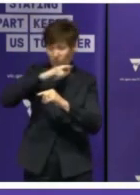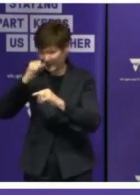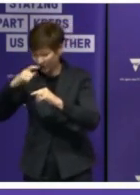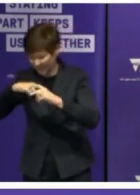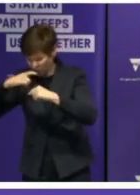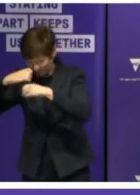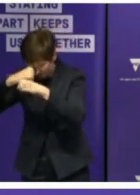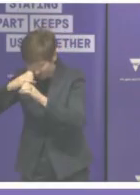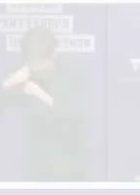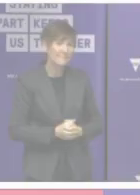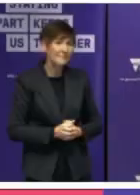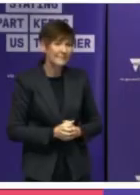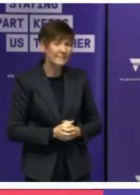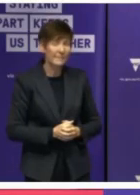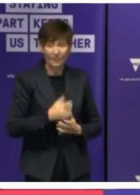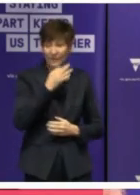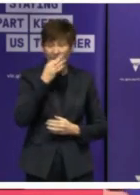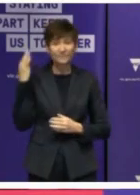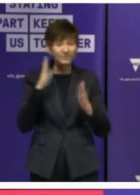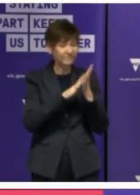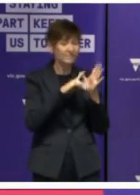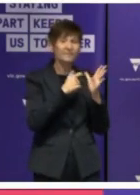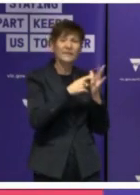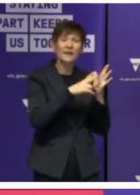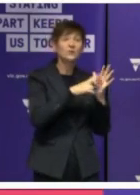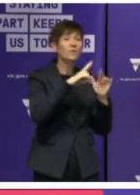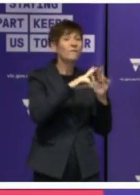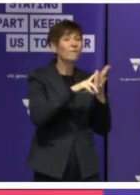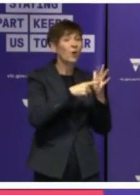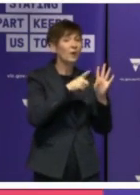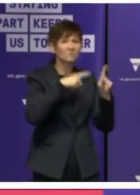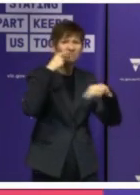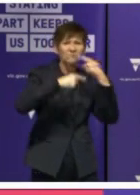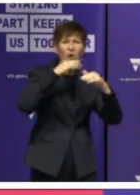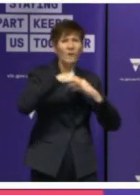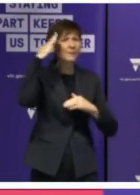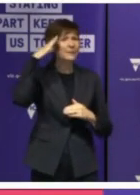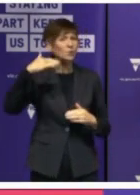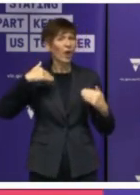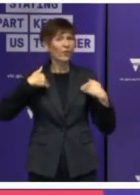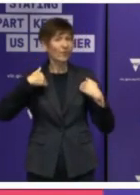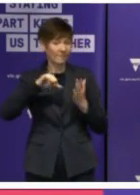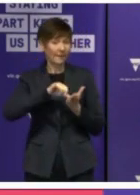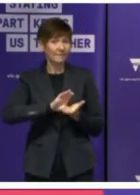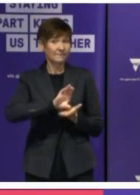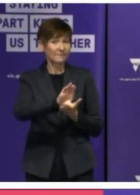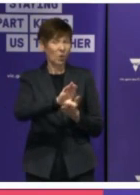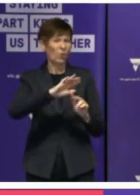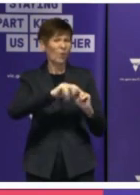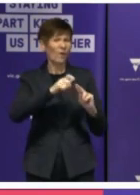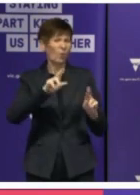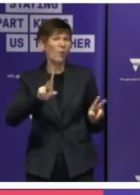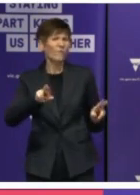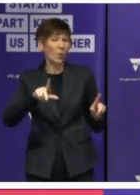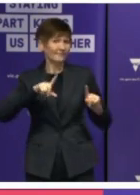on that split, then of course we will. We're very grateful, of course, to every single Victorian, and I think it is a growing number of Victorians who are following the rules, doing the right